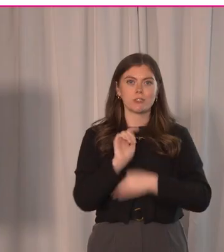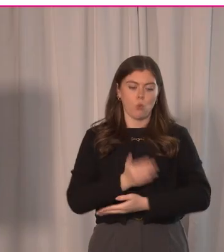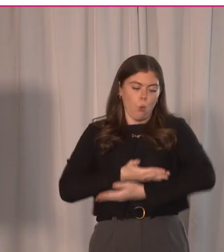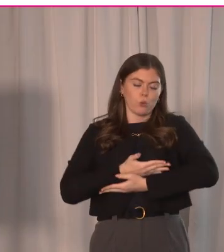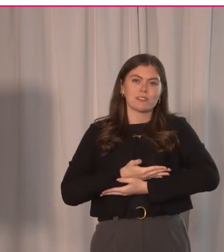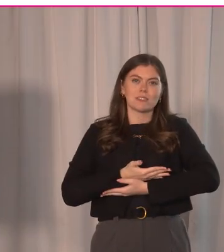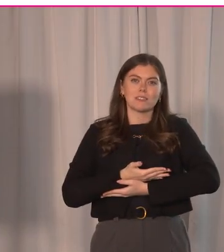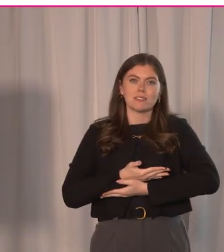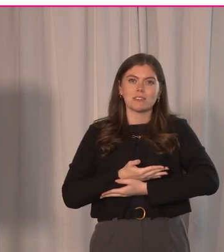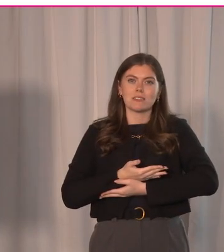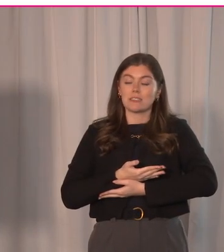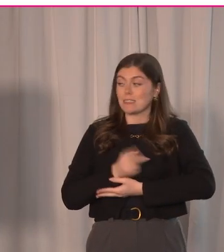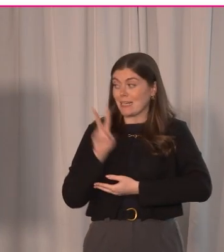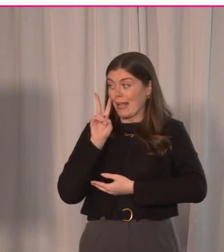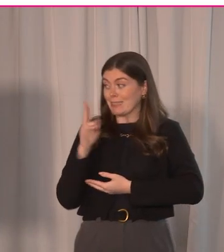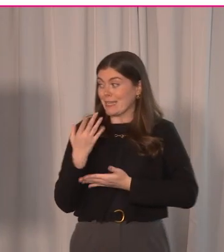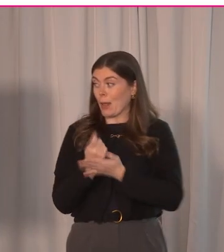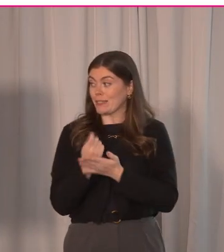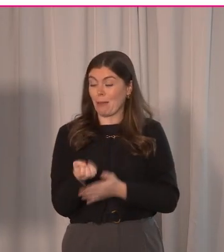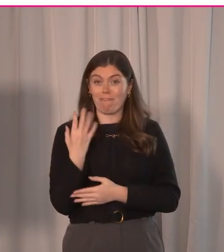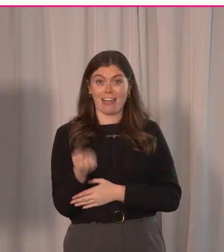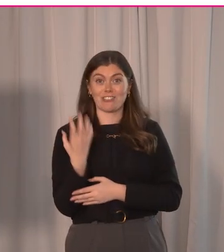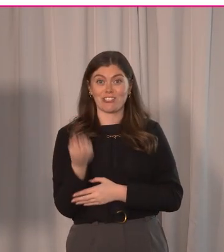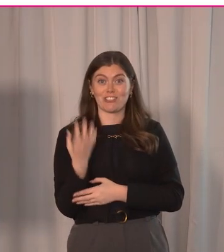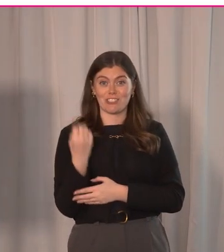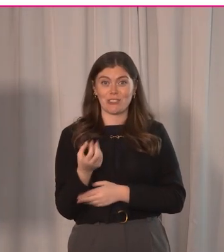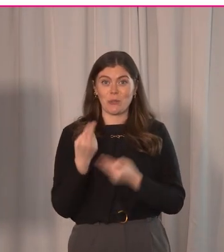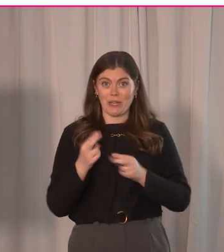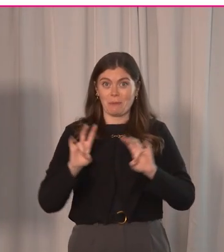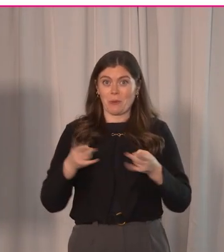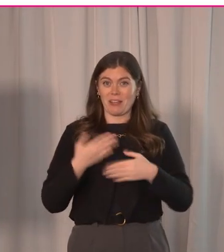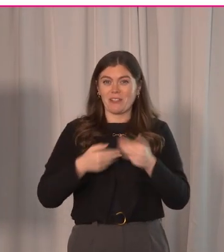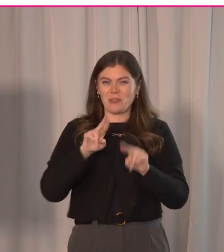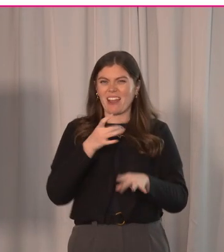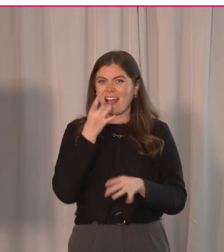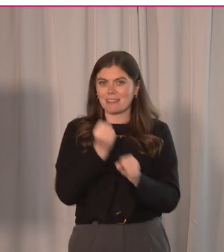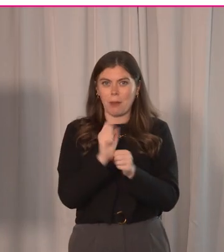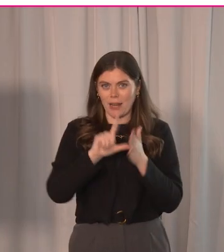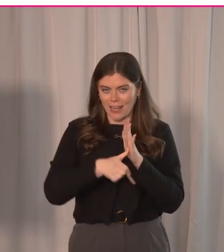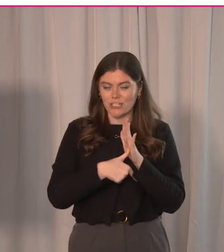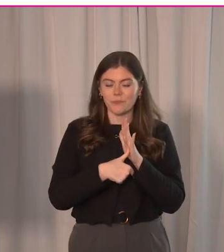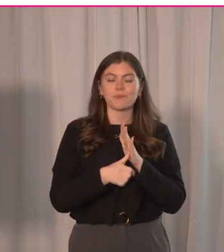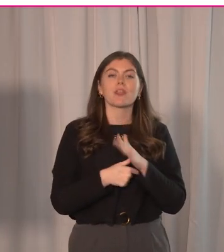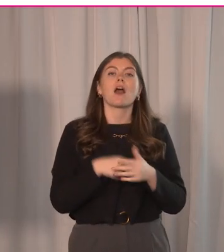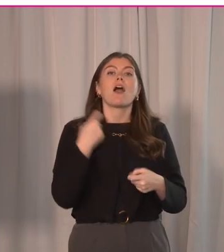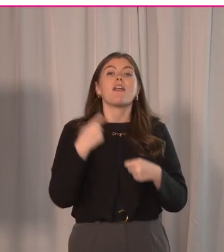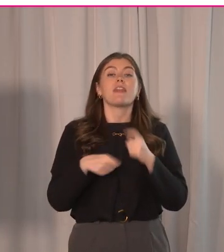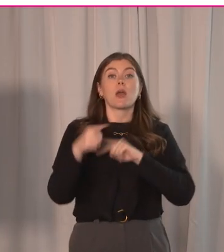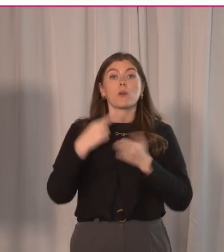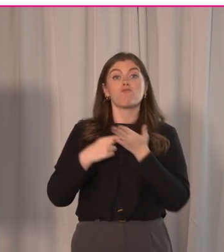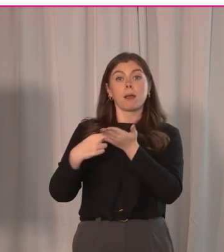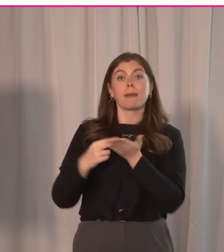contact. Anyway, I see the light is flashing at me already, so you can ask me about that later. Basically, then we sent recommendations